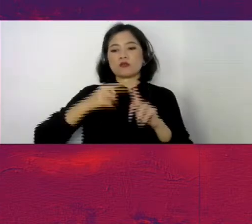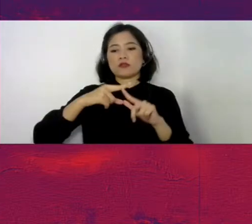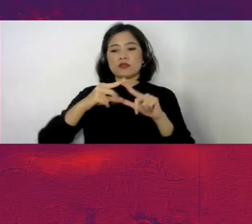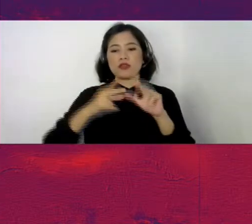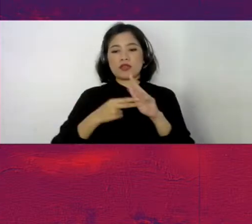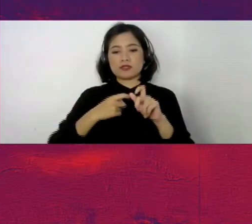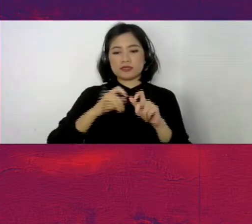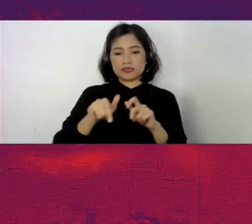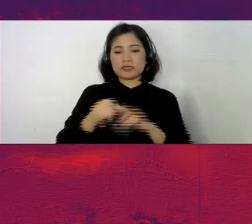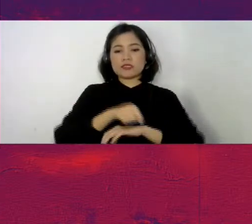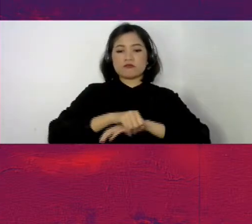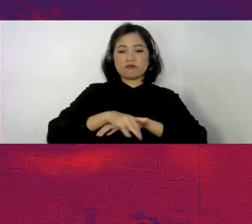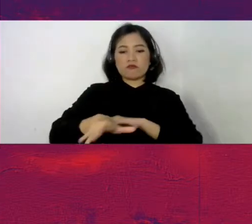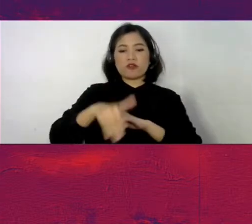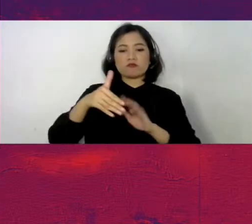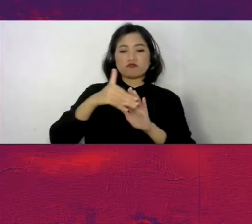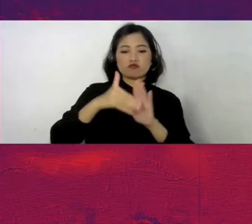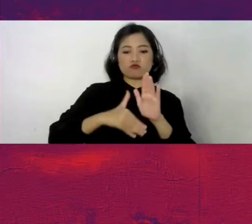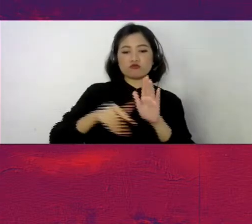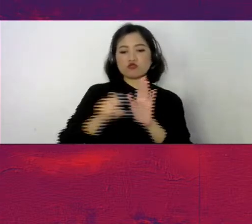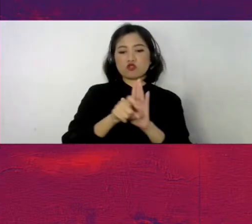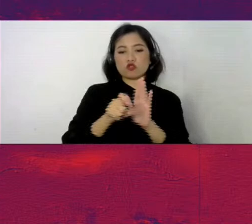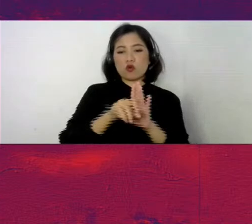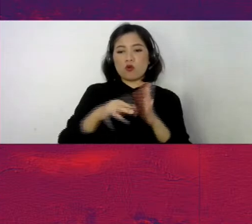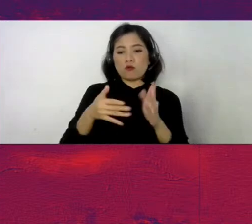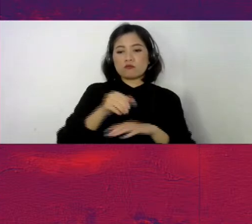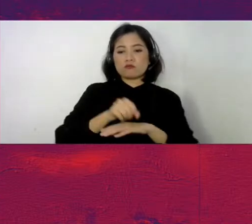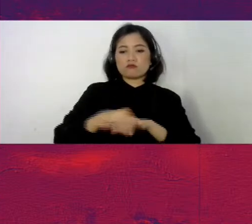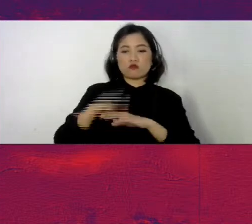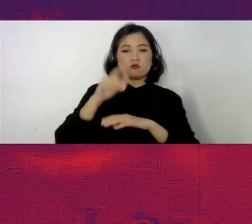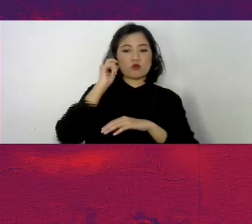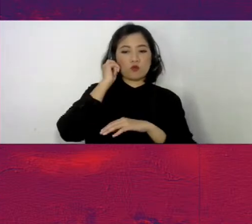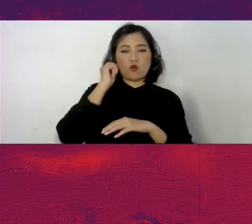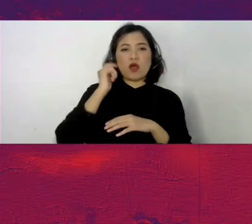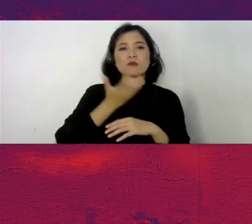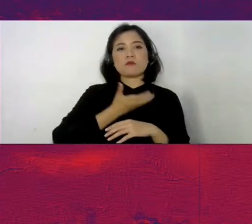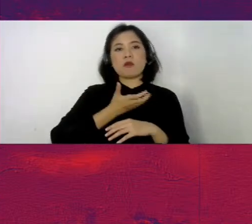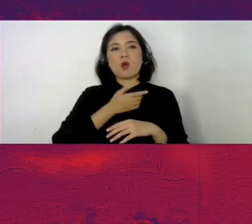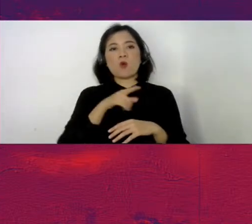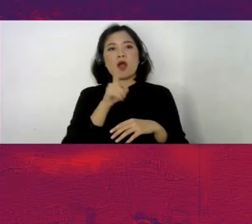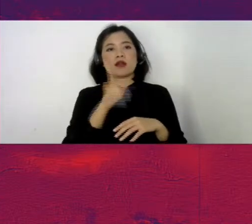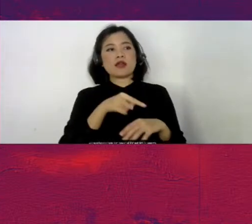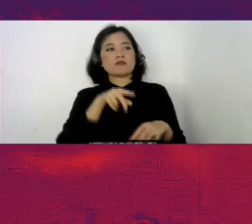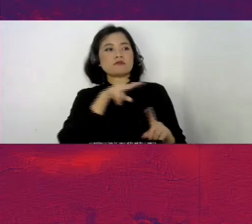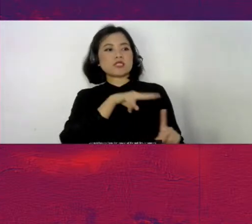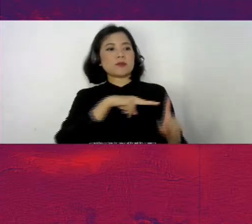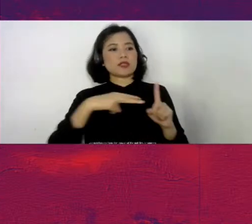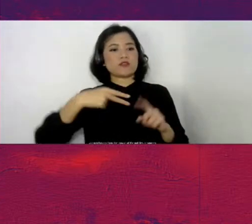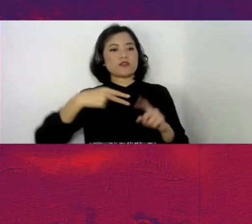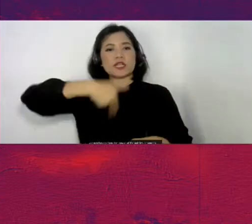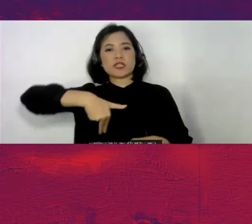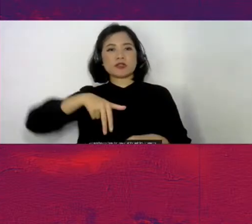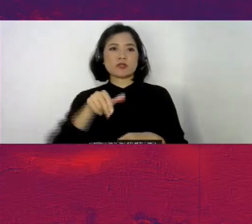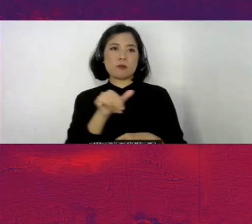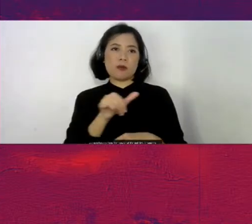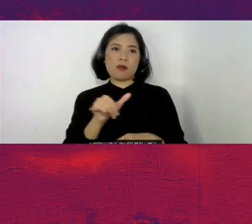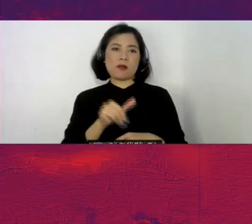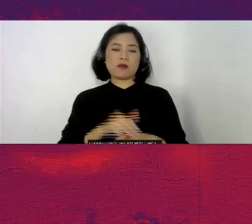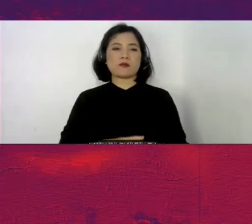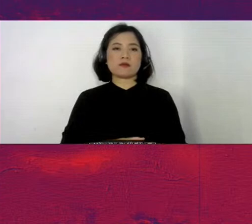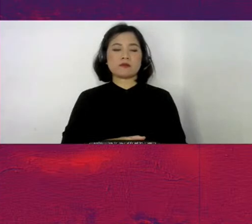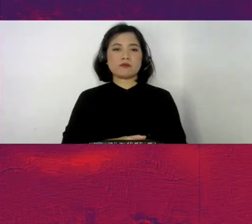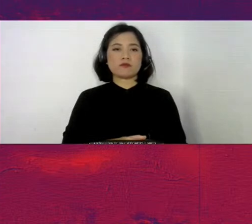on women, for example. So it will take into account the gender perspective too, yeah. So we know that in